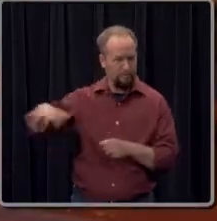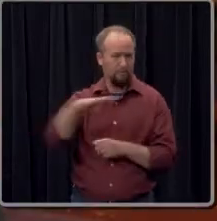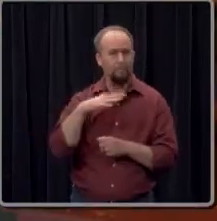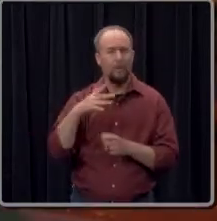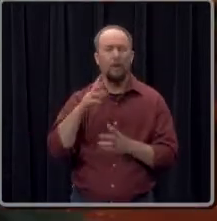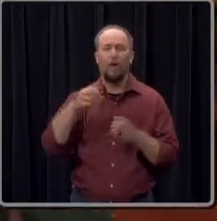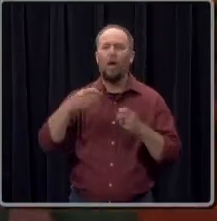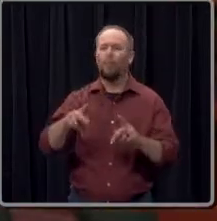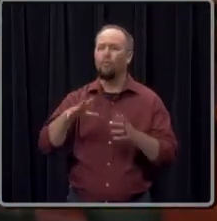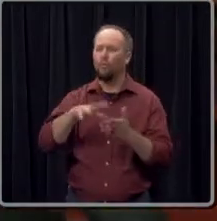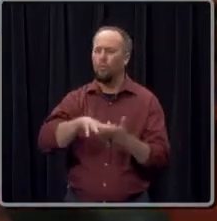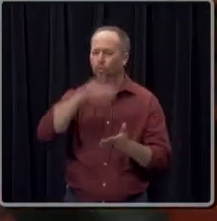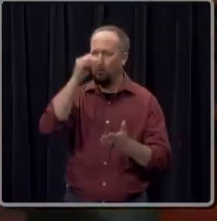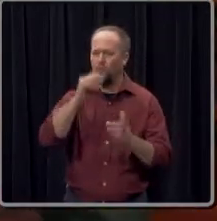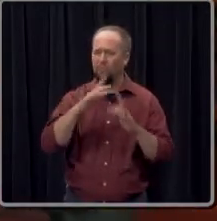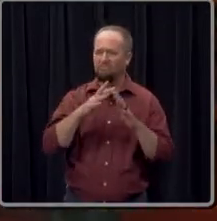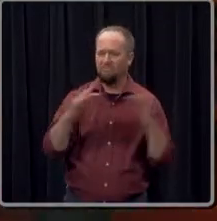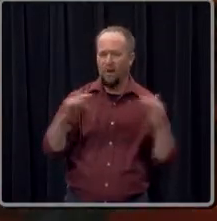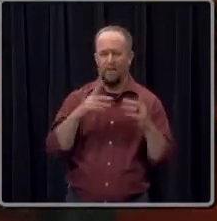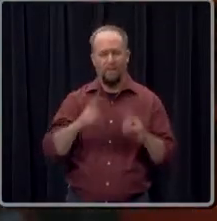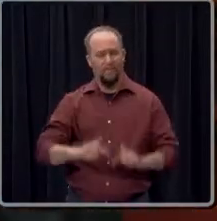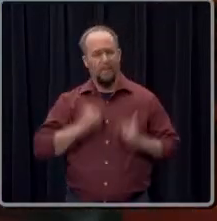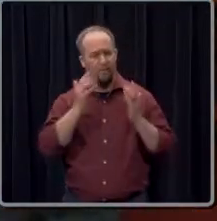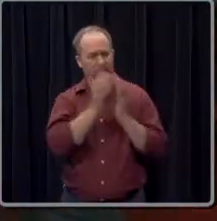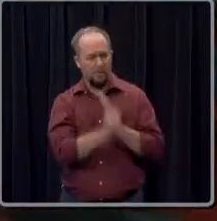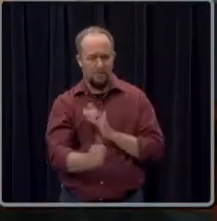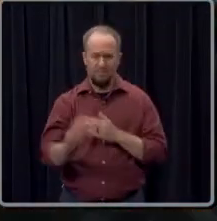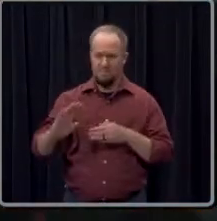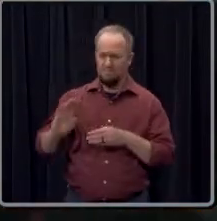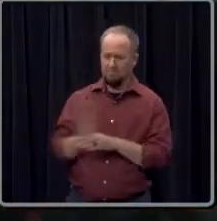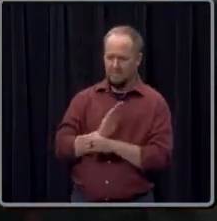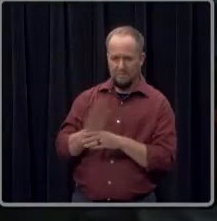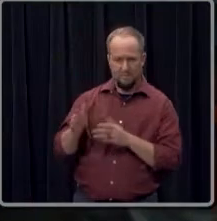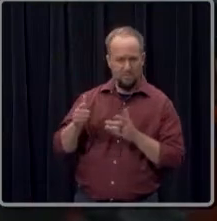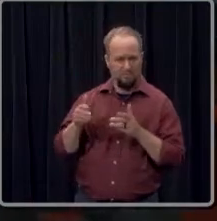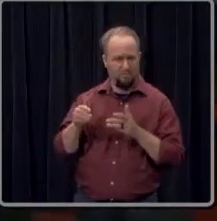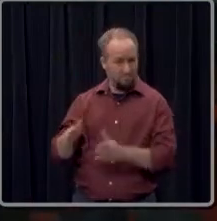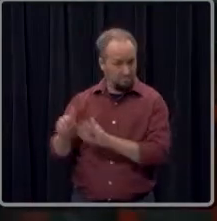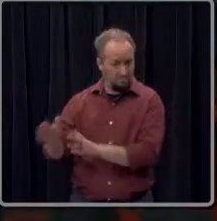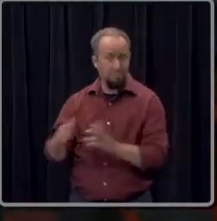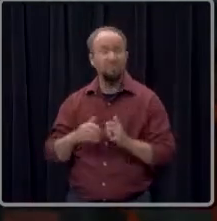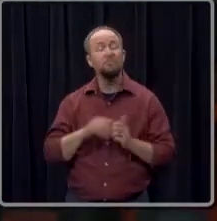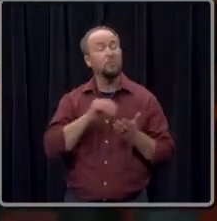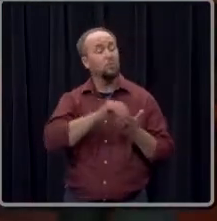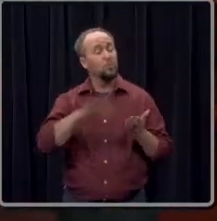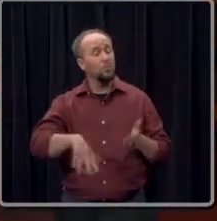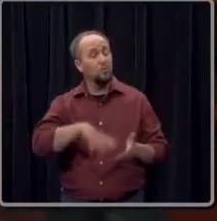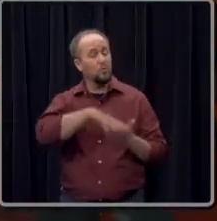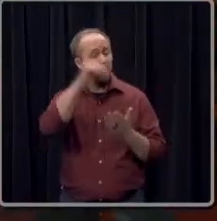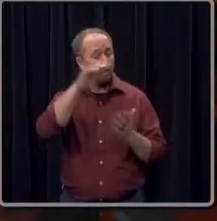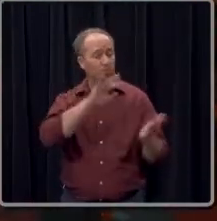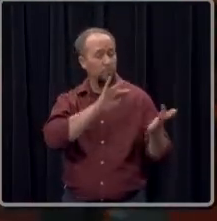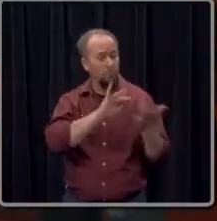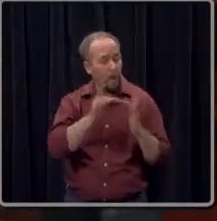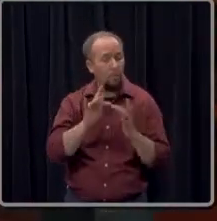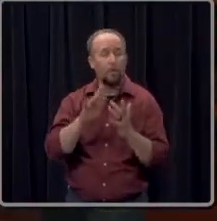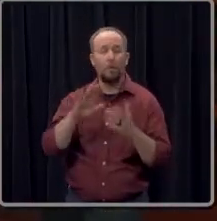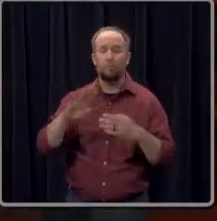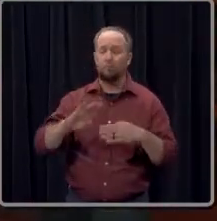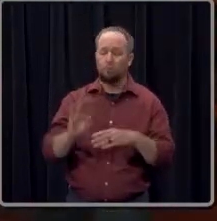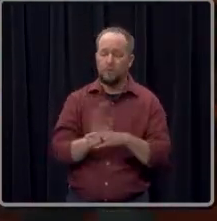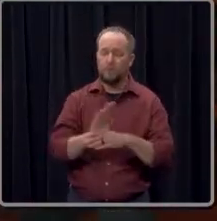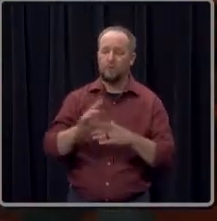opportunity to learn a variety of life skills and business techniques. Students learn the art of networking in business environments